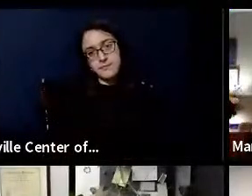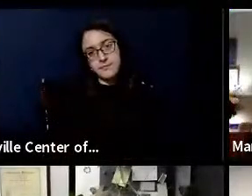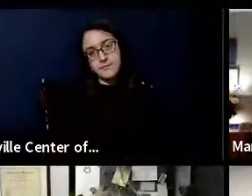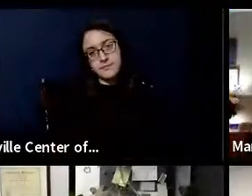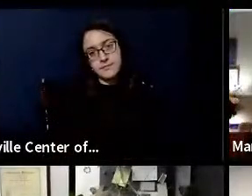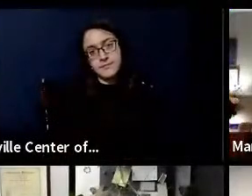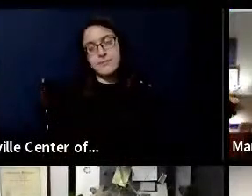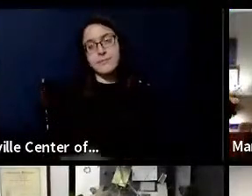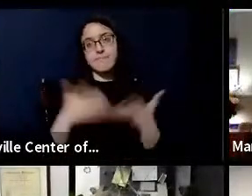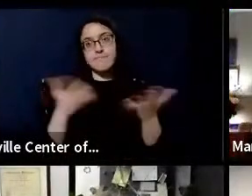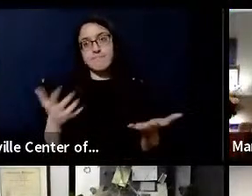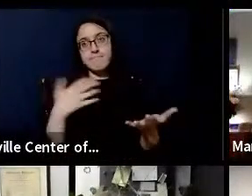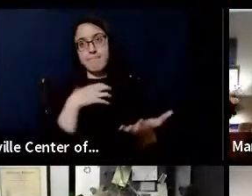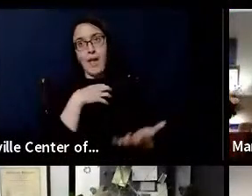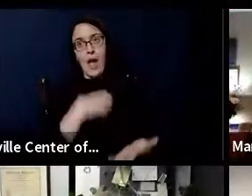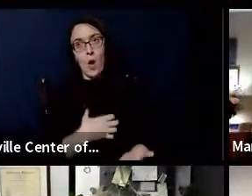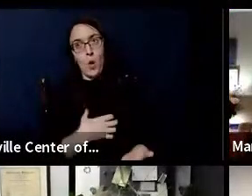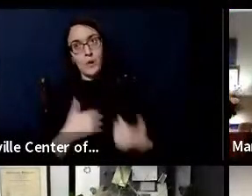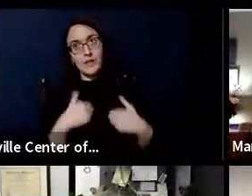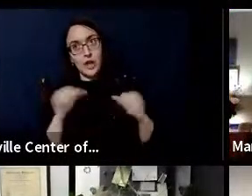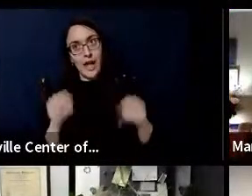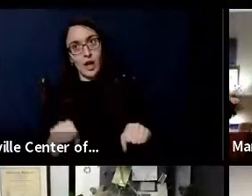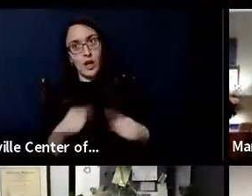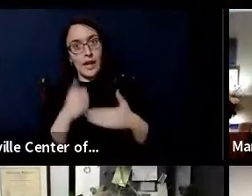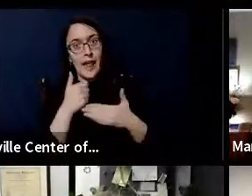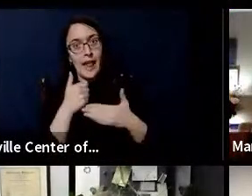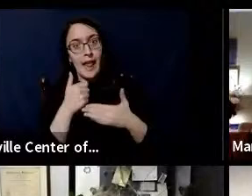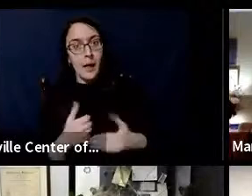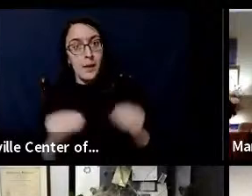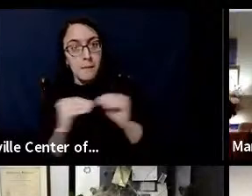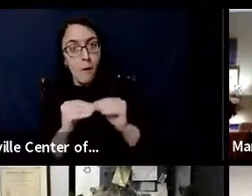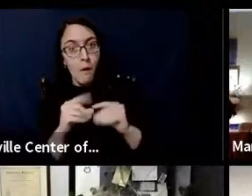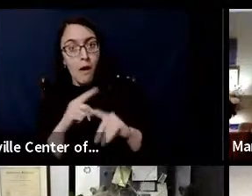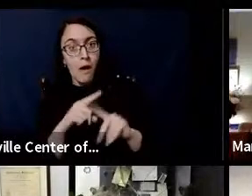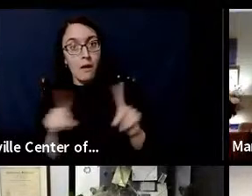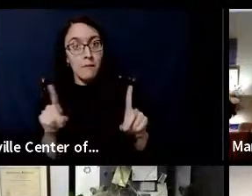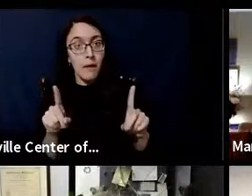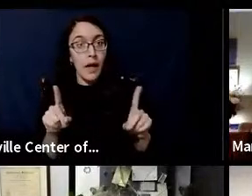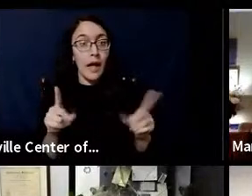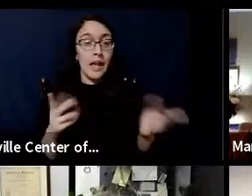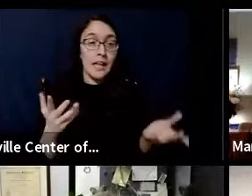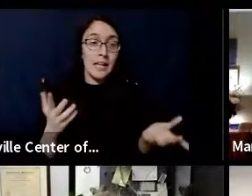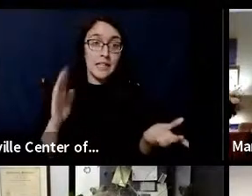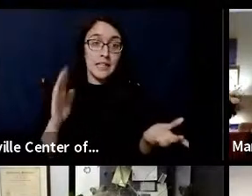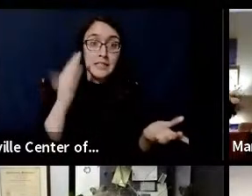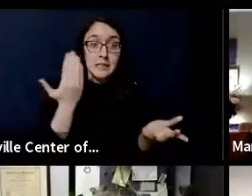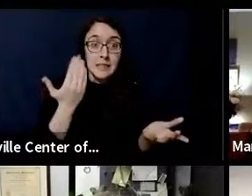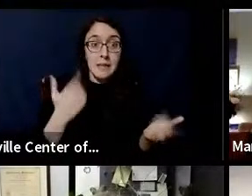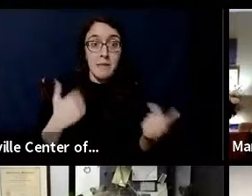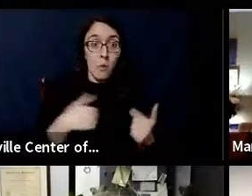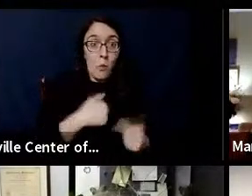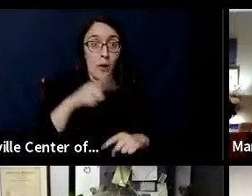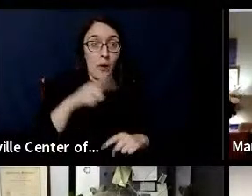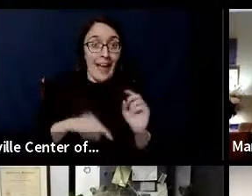I really wish I could be more help there, Dr. Hurt, but I'm afraid this bell cannot be unrung. It's already happened.